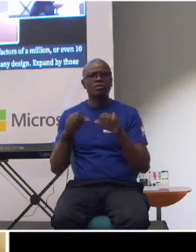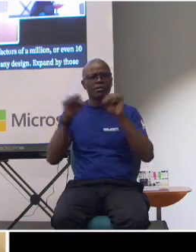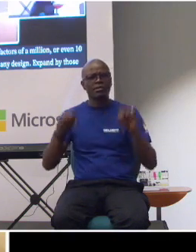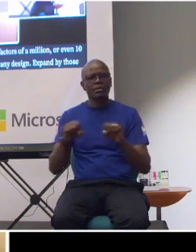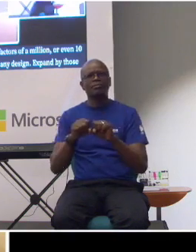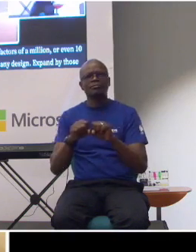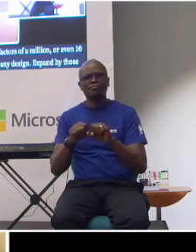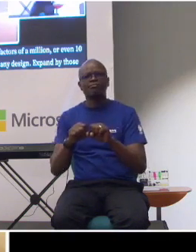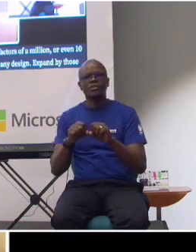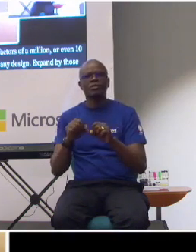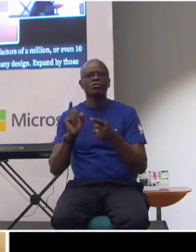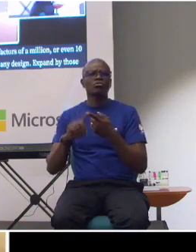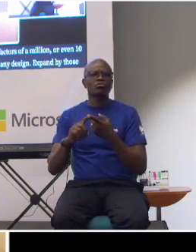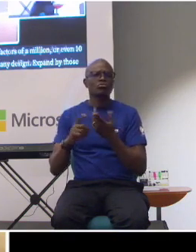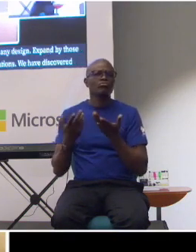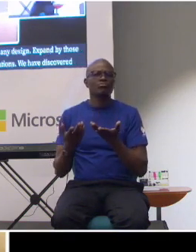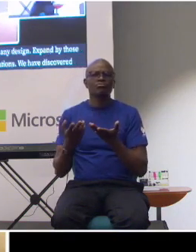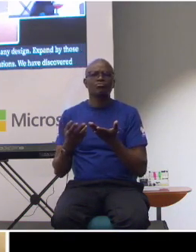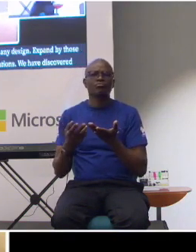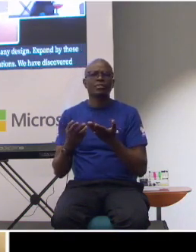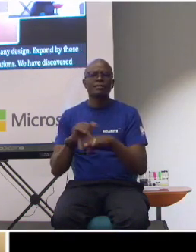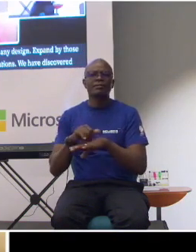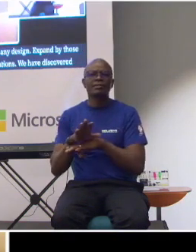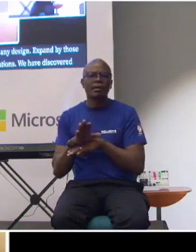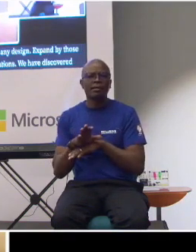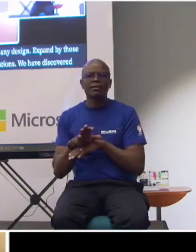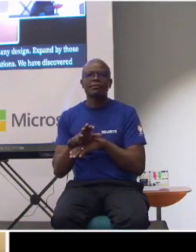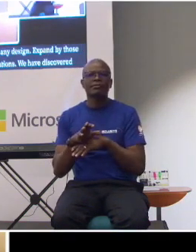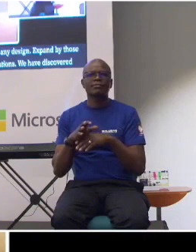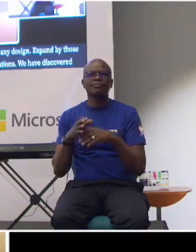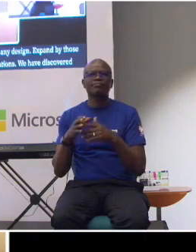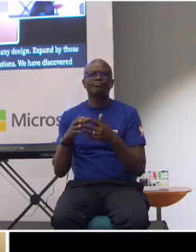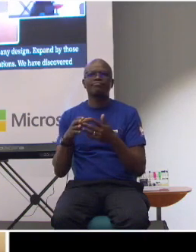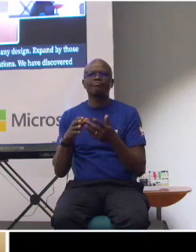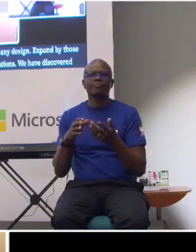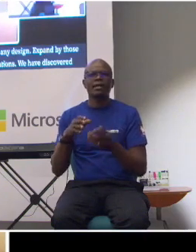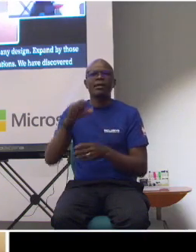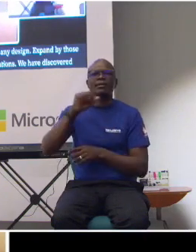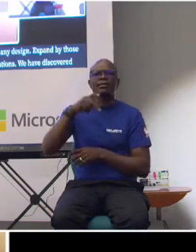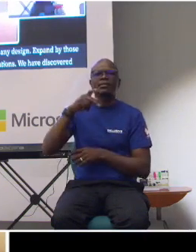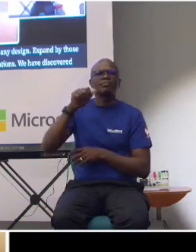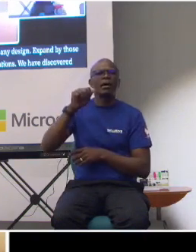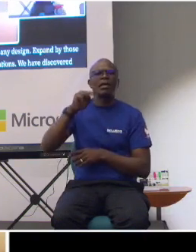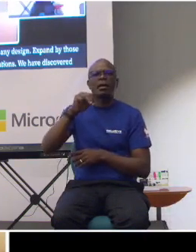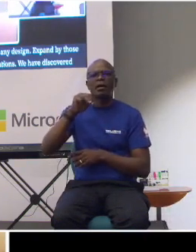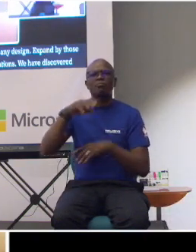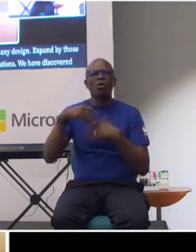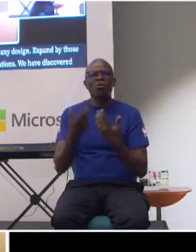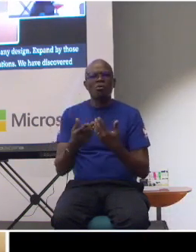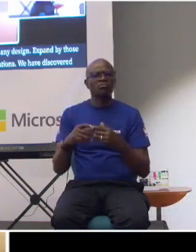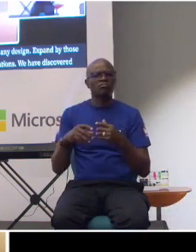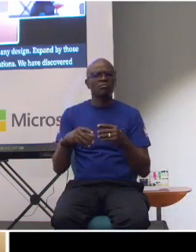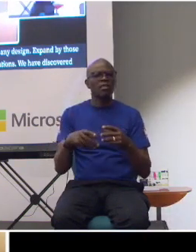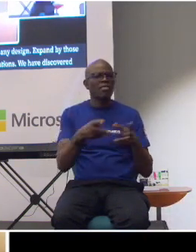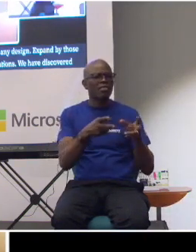harm other people, or to send phishing attacks or spam or denial of service attacks or